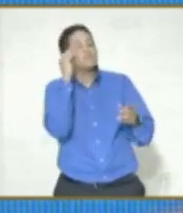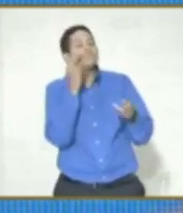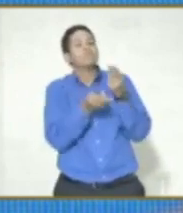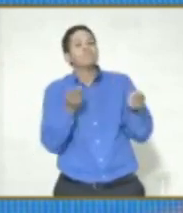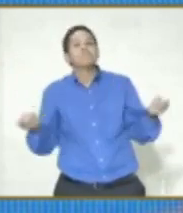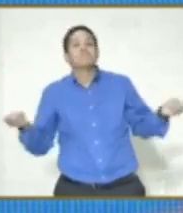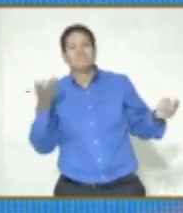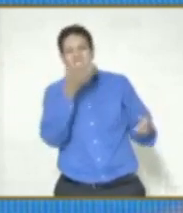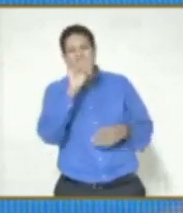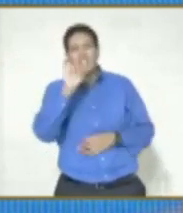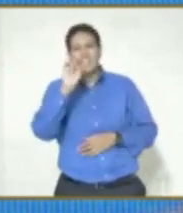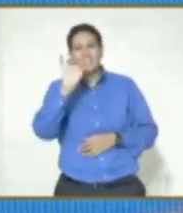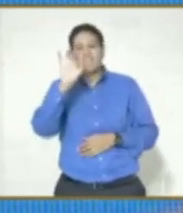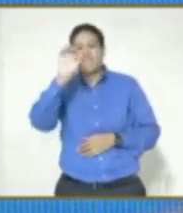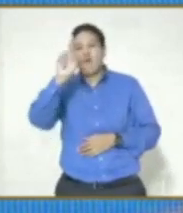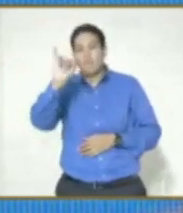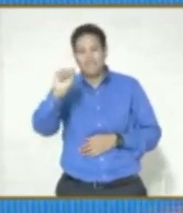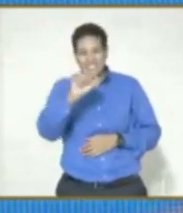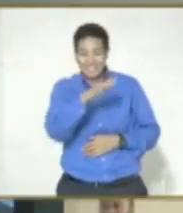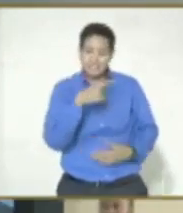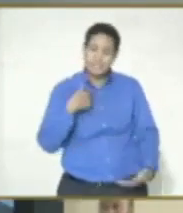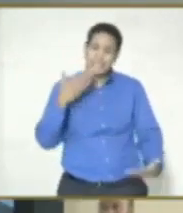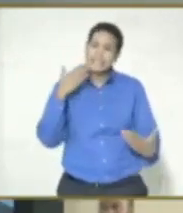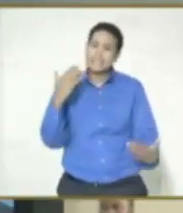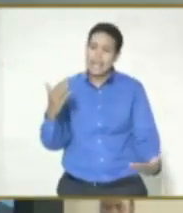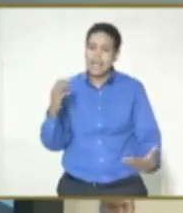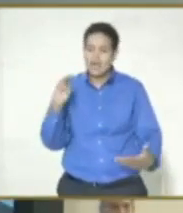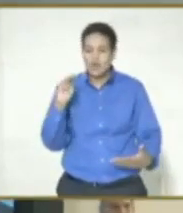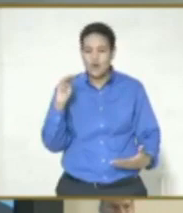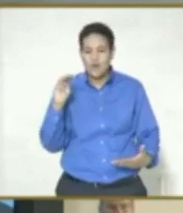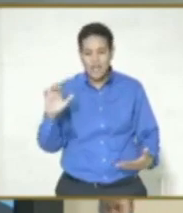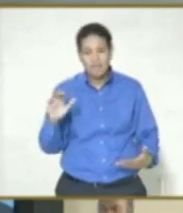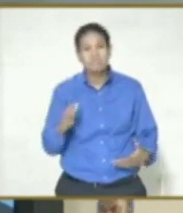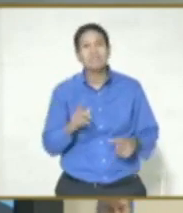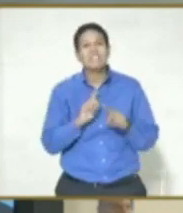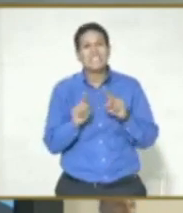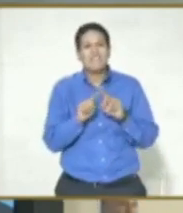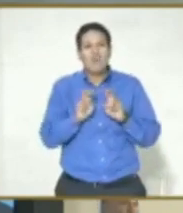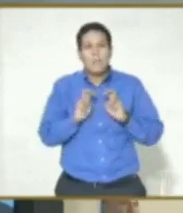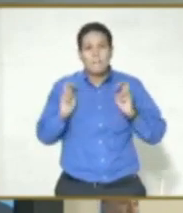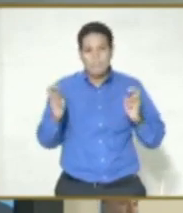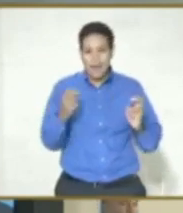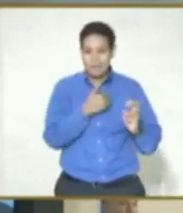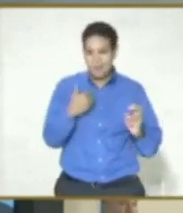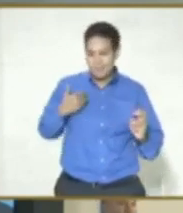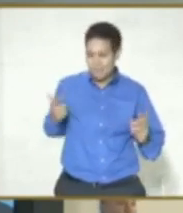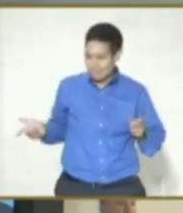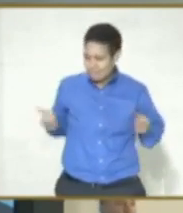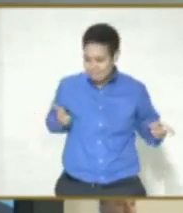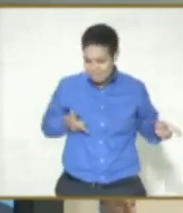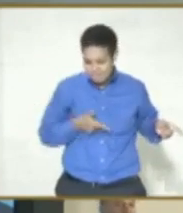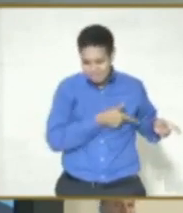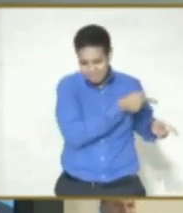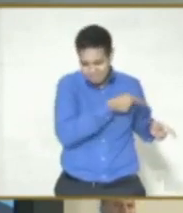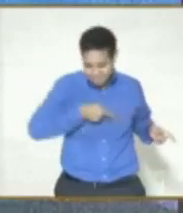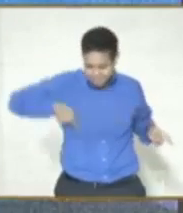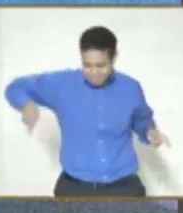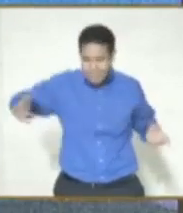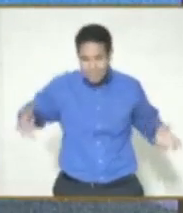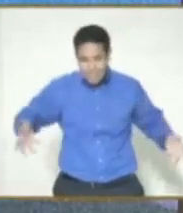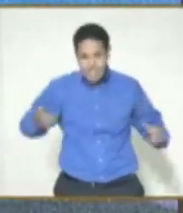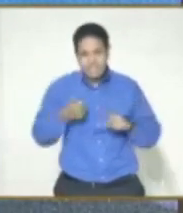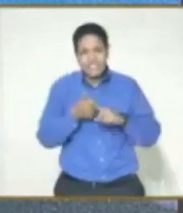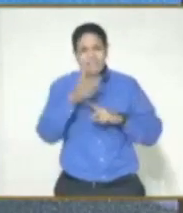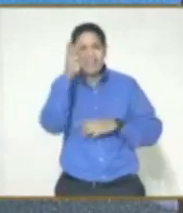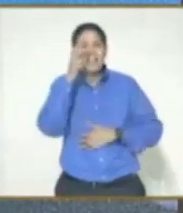very much, Mr. Moderator, fellow panelists, Minister, listeners and viewers, good afternoon to